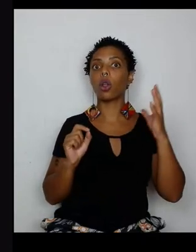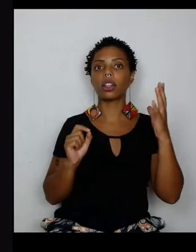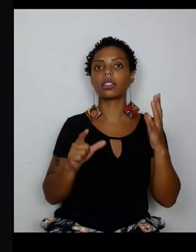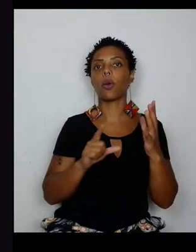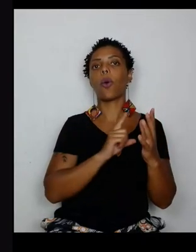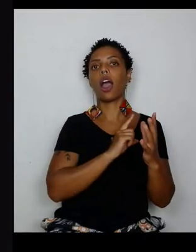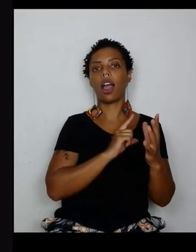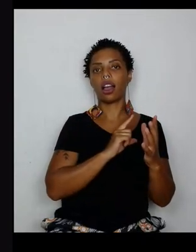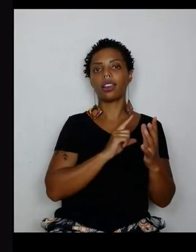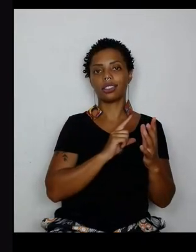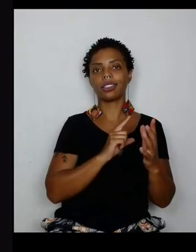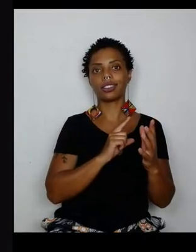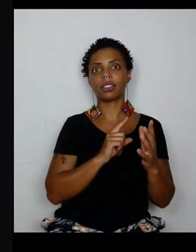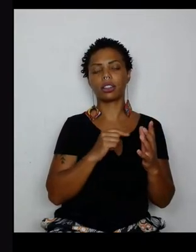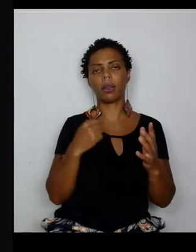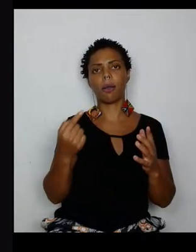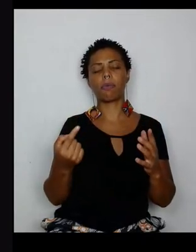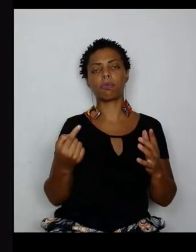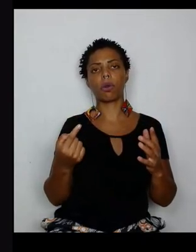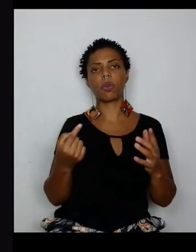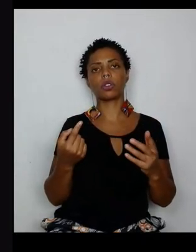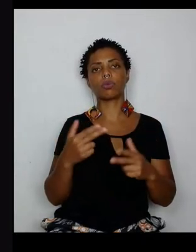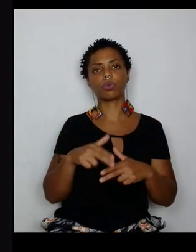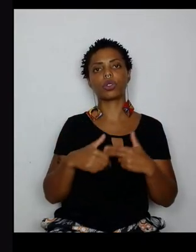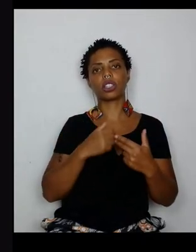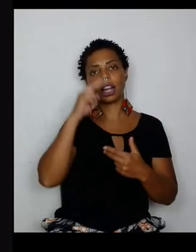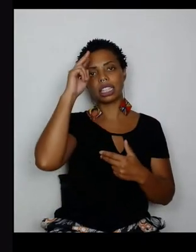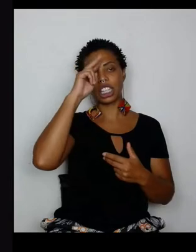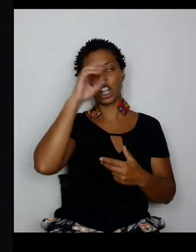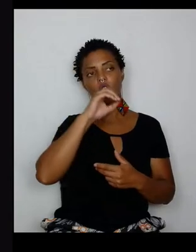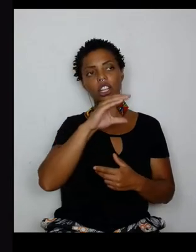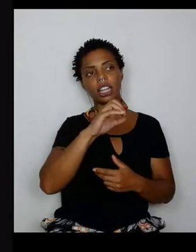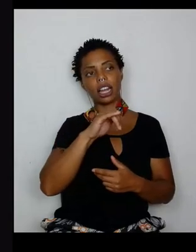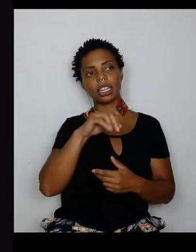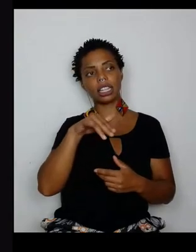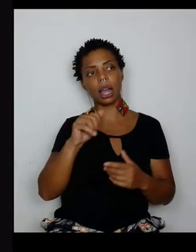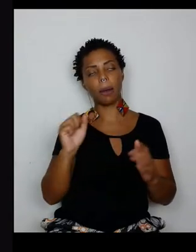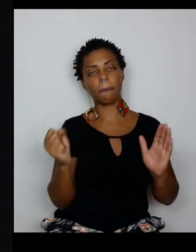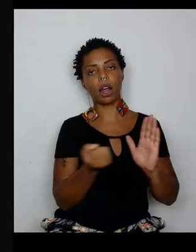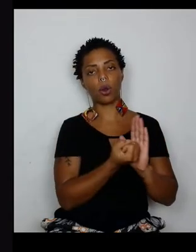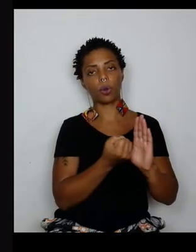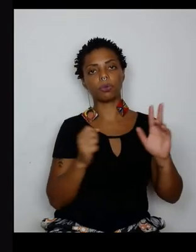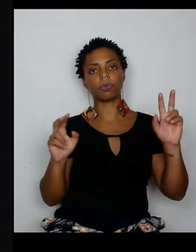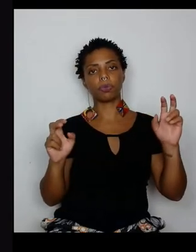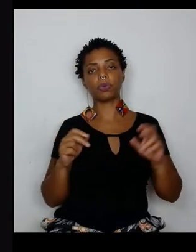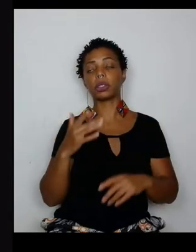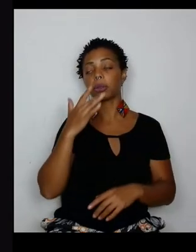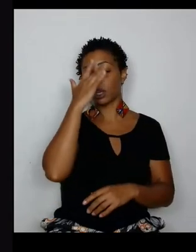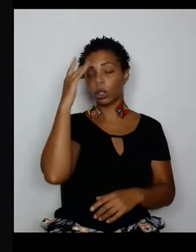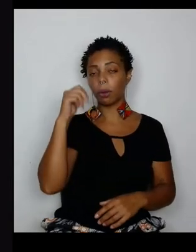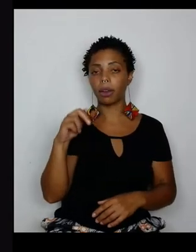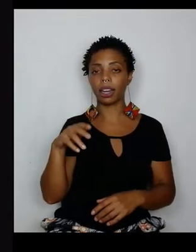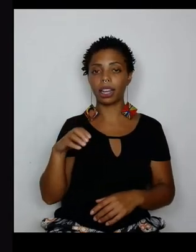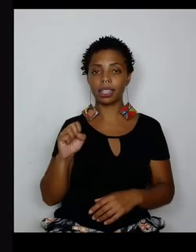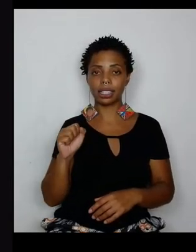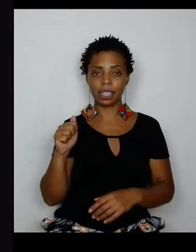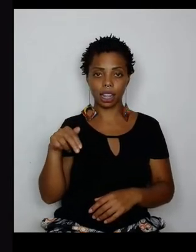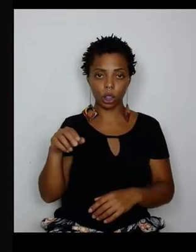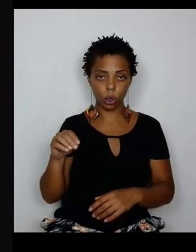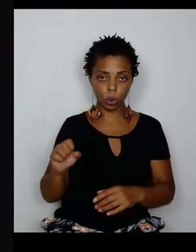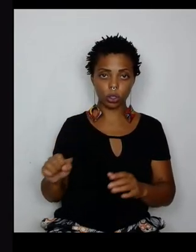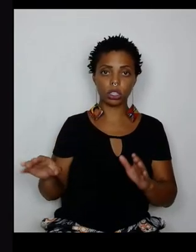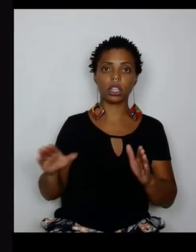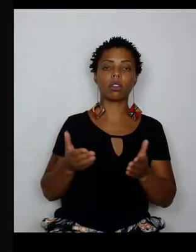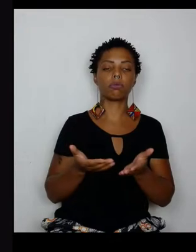oceanic histories quote the markazans came on board and wanted to take everything they